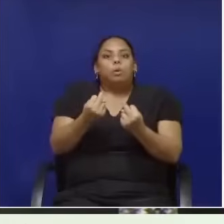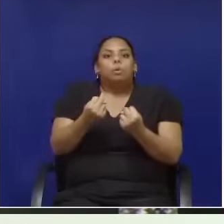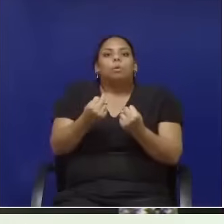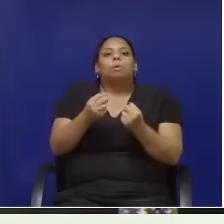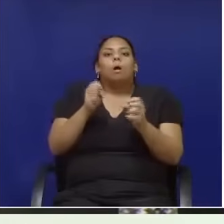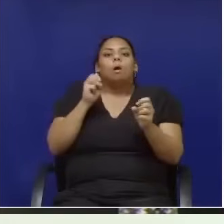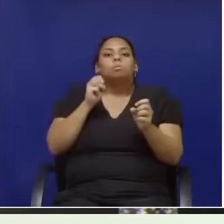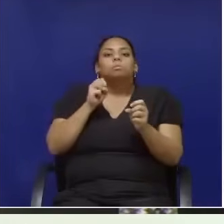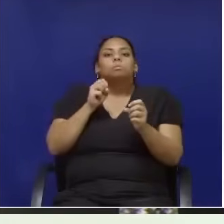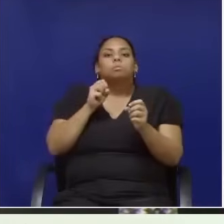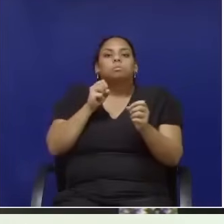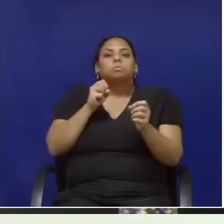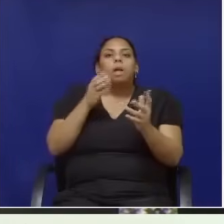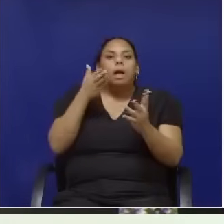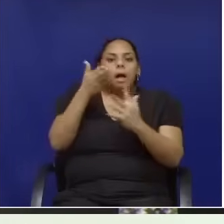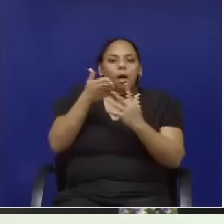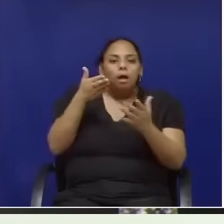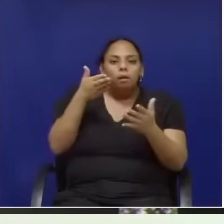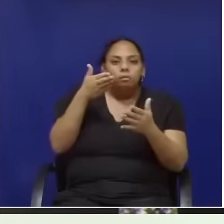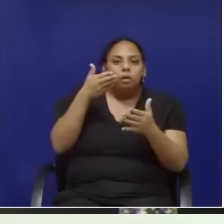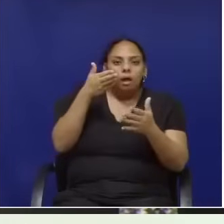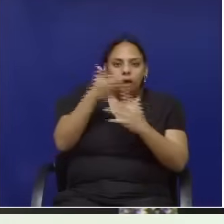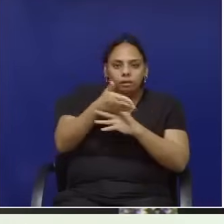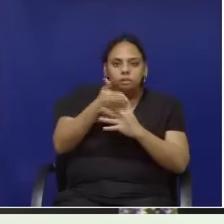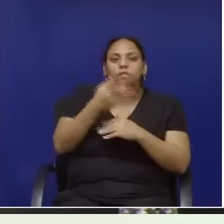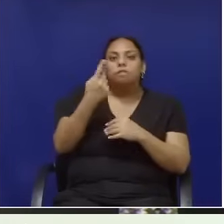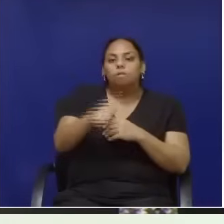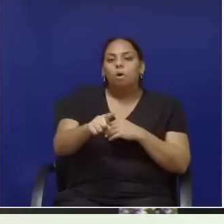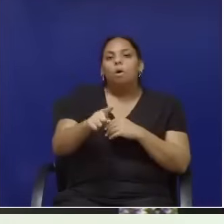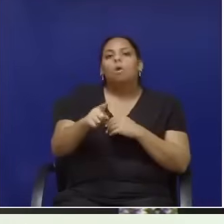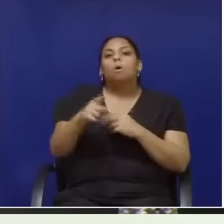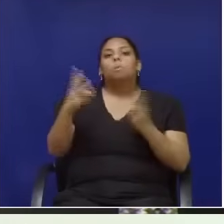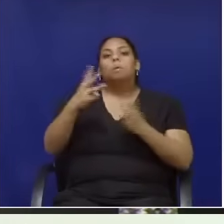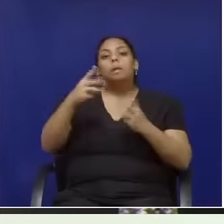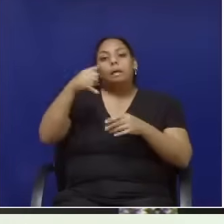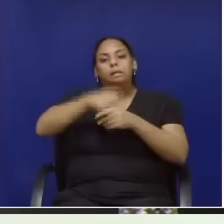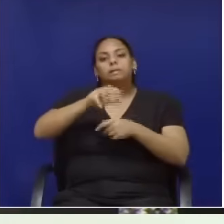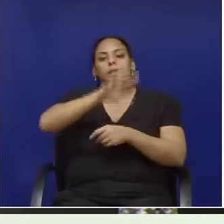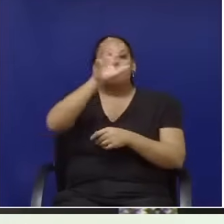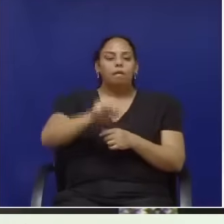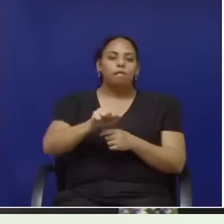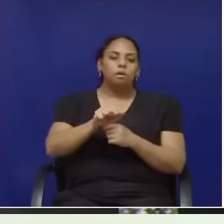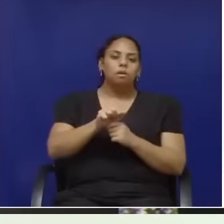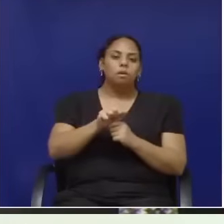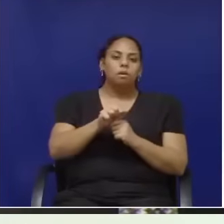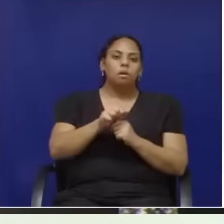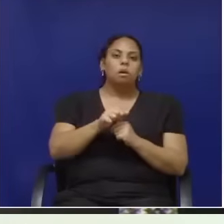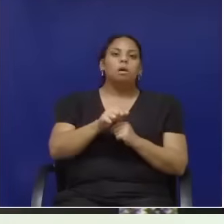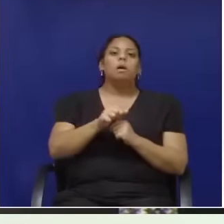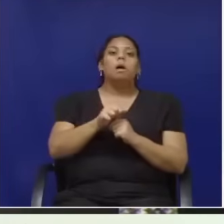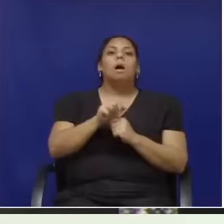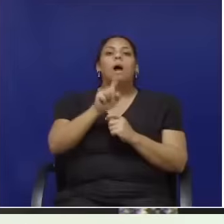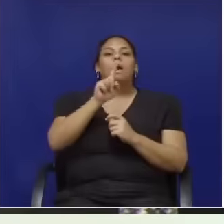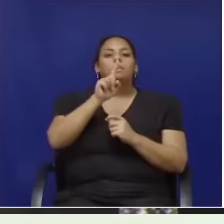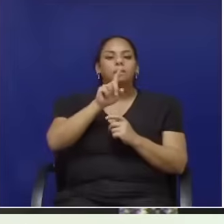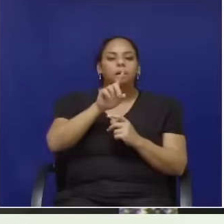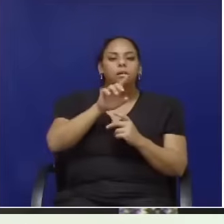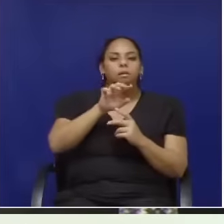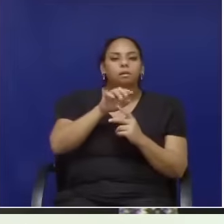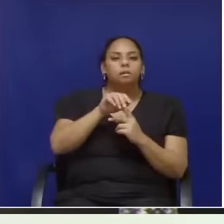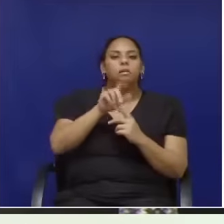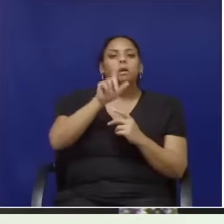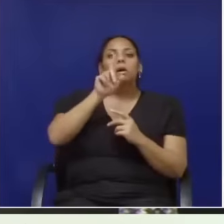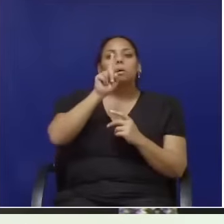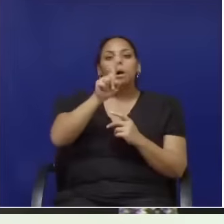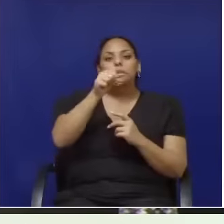in poor, underserved and rural communities in South Africa. 167 bank branches have been added to this network within the